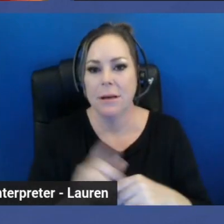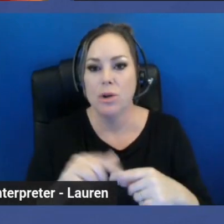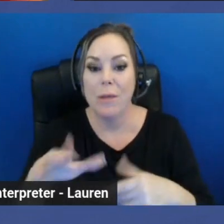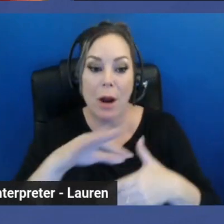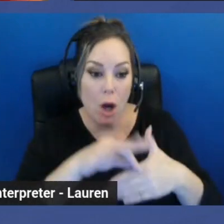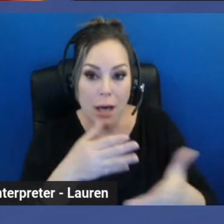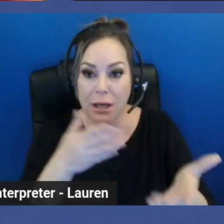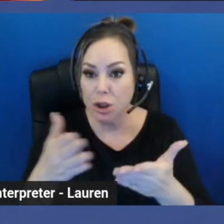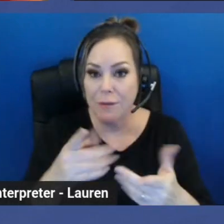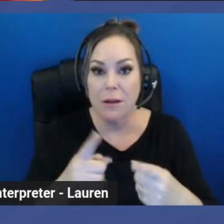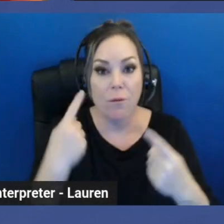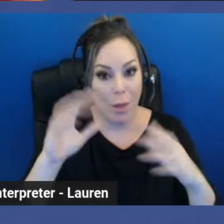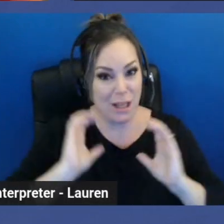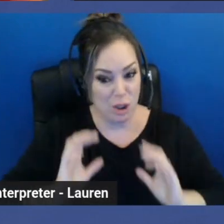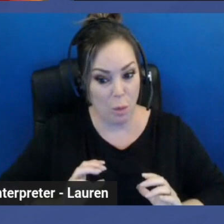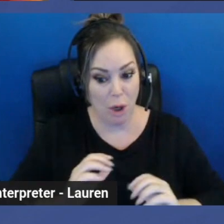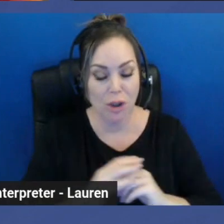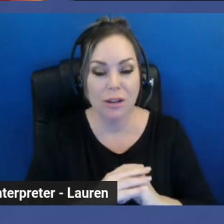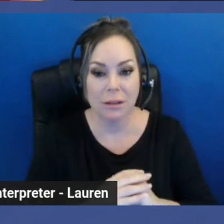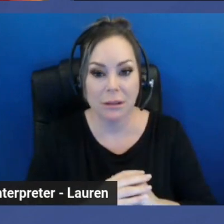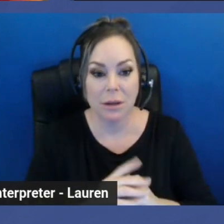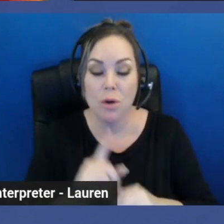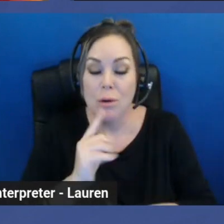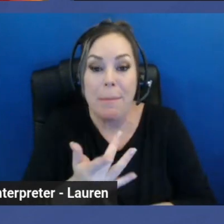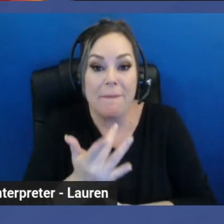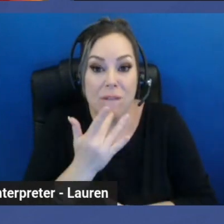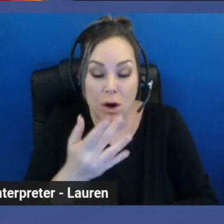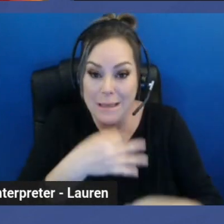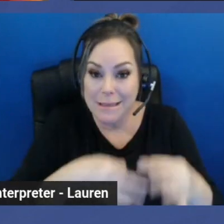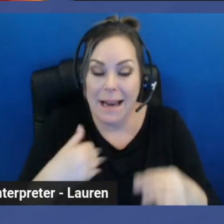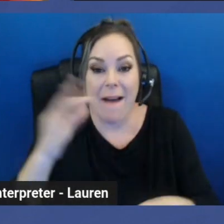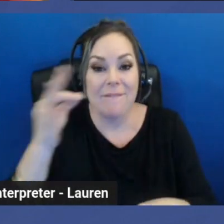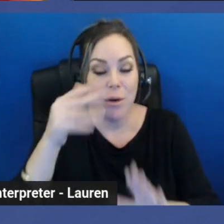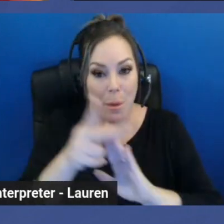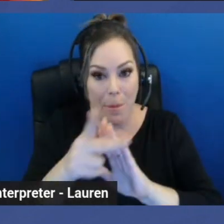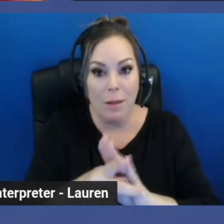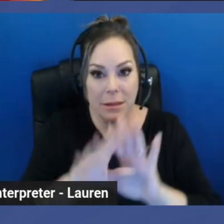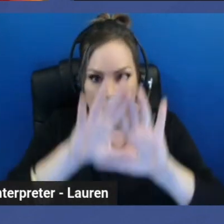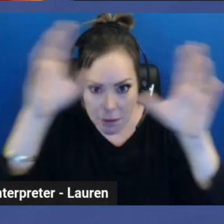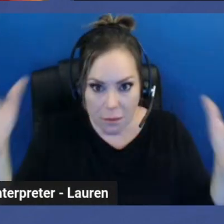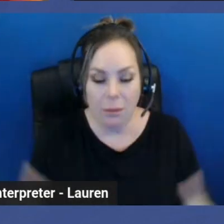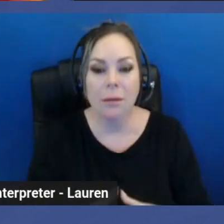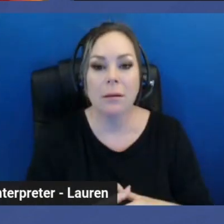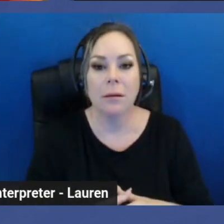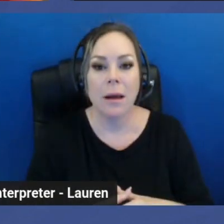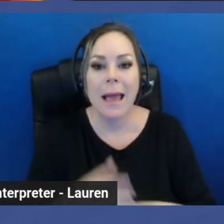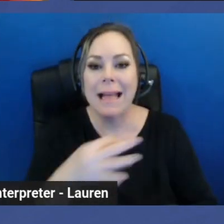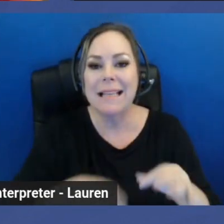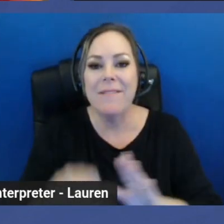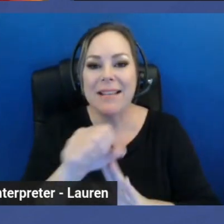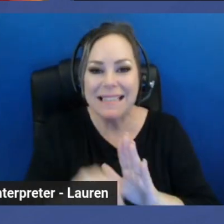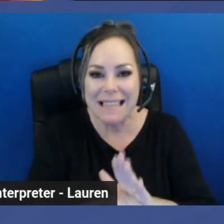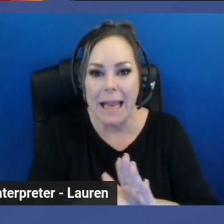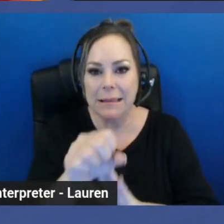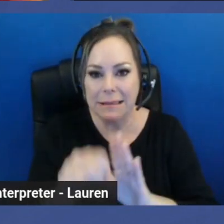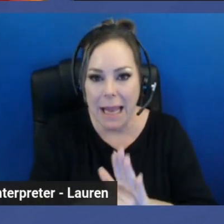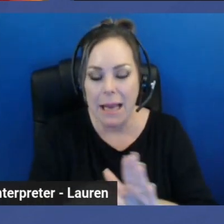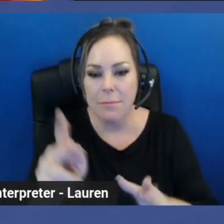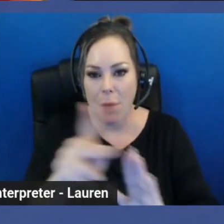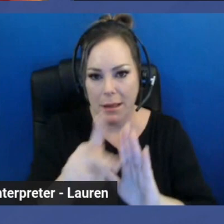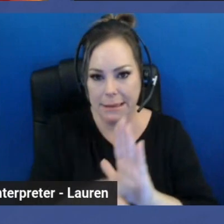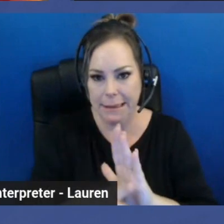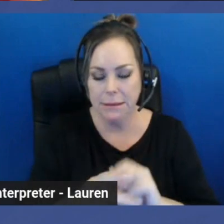services to consumers. It would be preferable to have a federal policy, certainly, than a state-by-state policy.